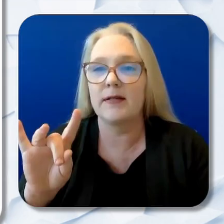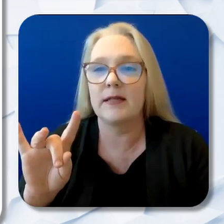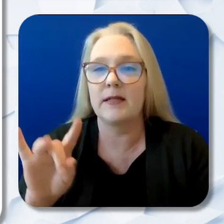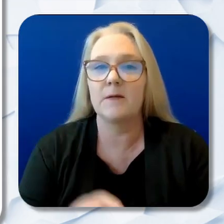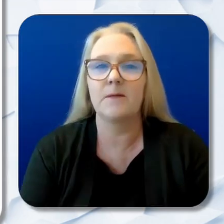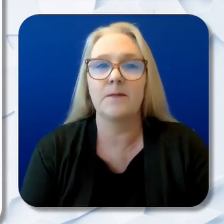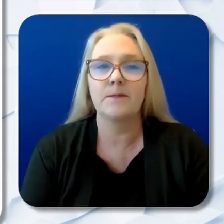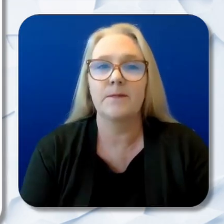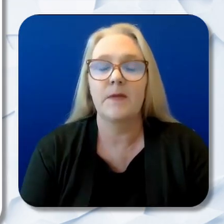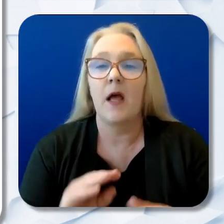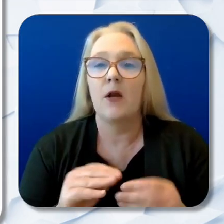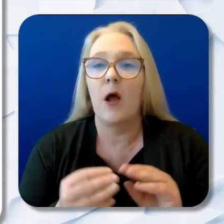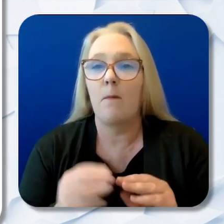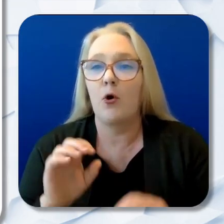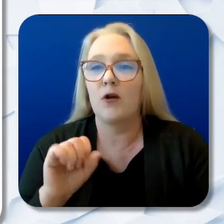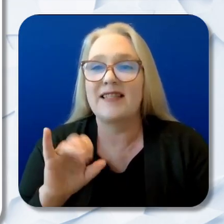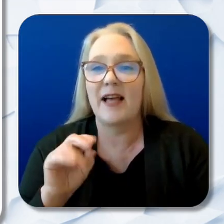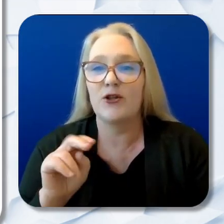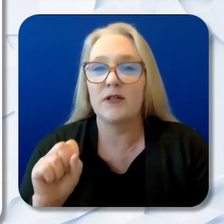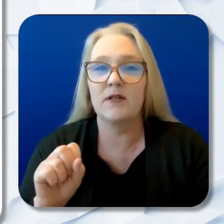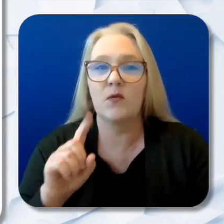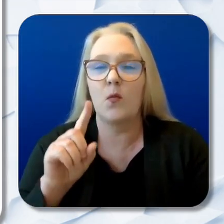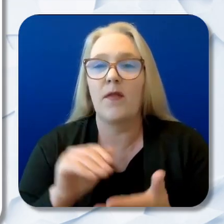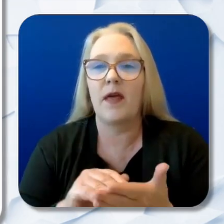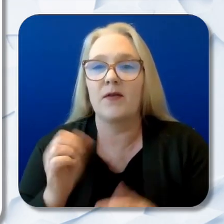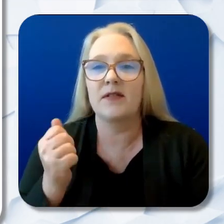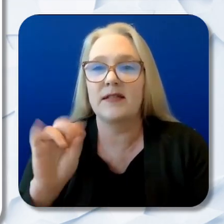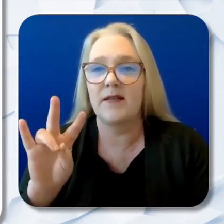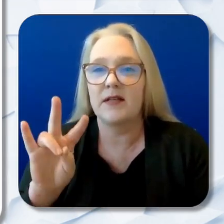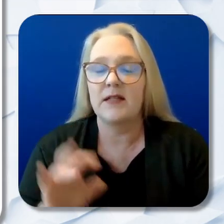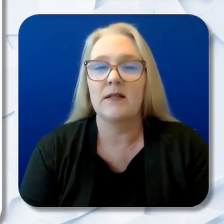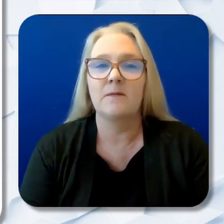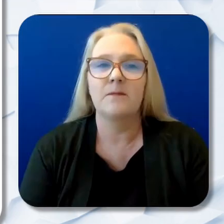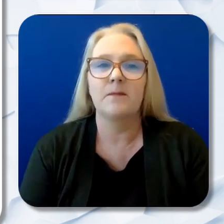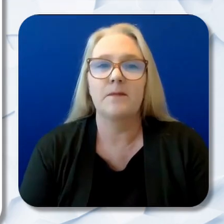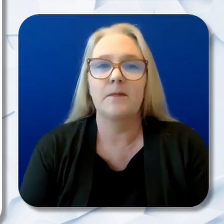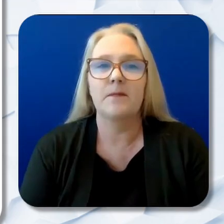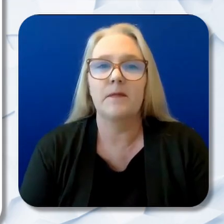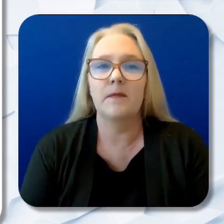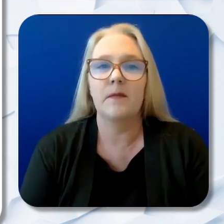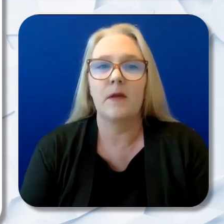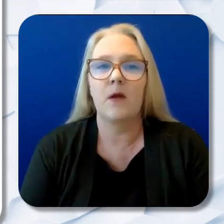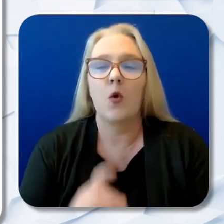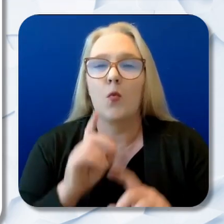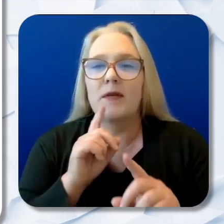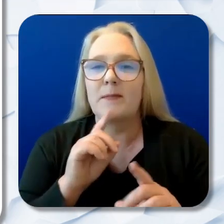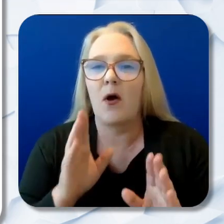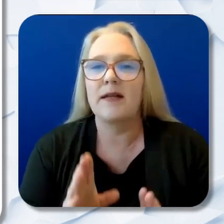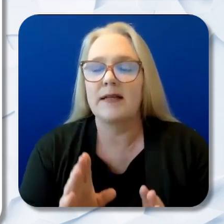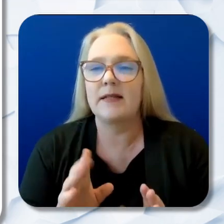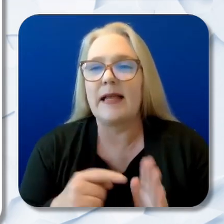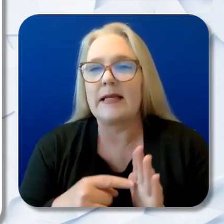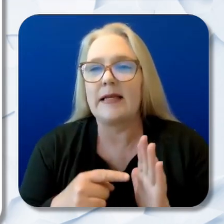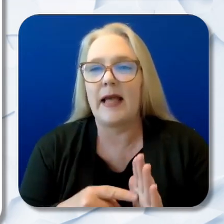118. The number of sessions are 1,017. Respondents indicated that